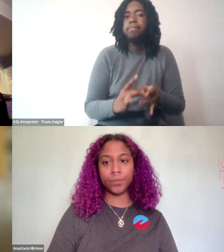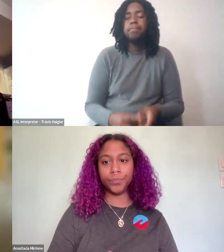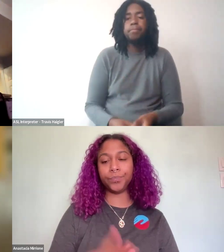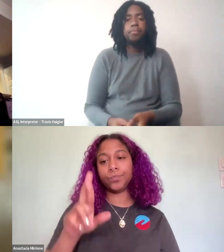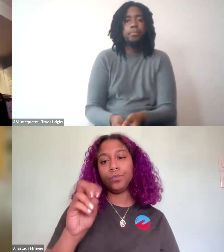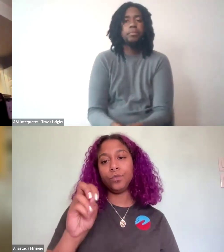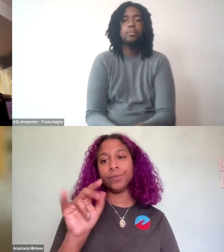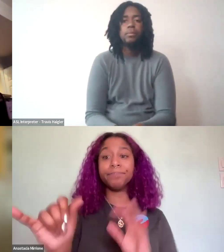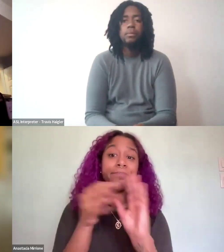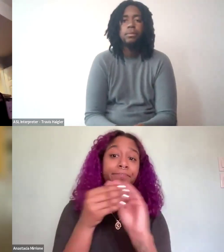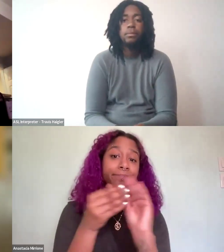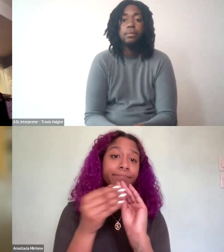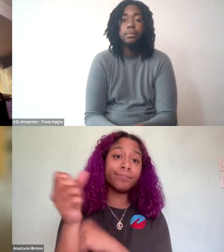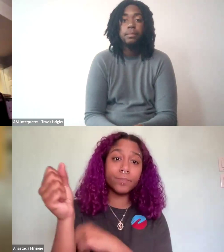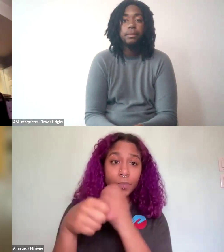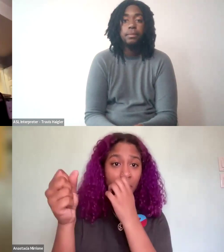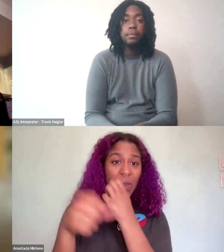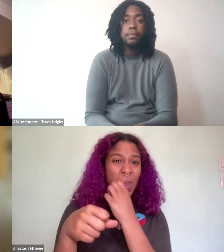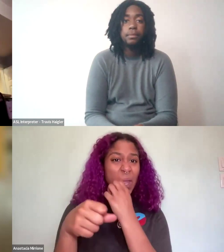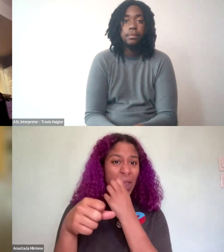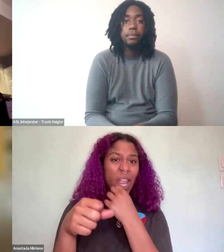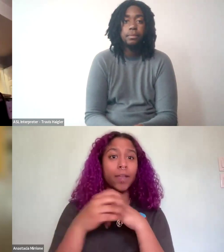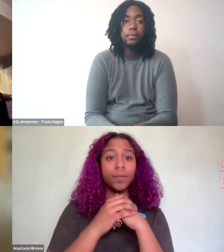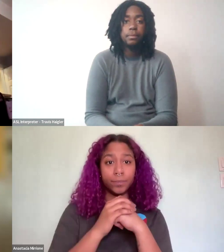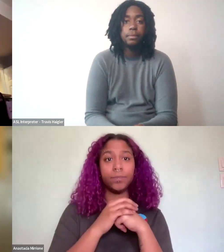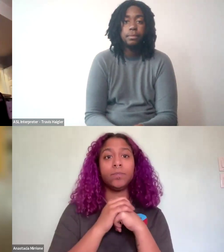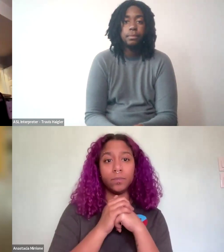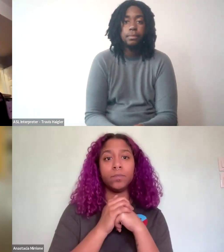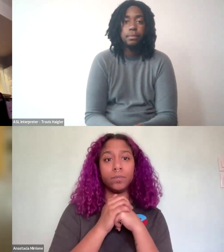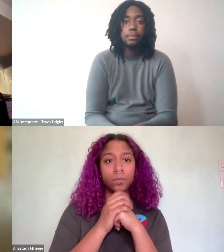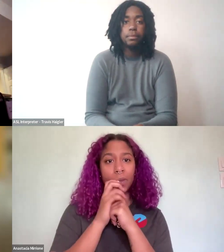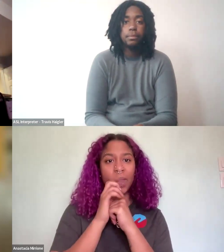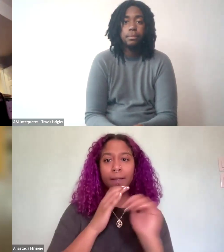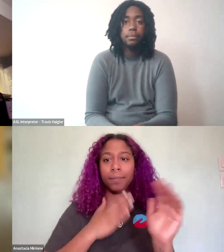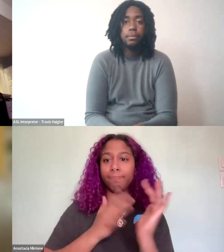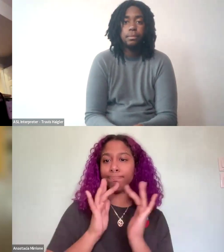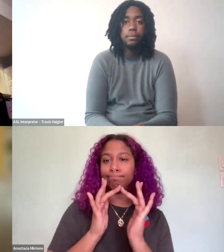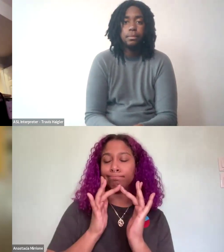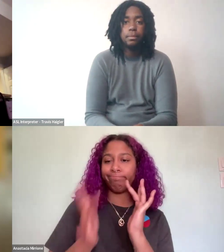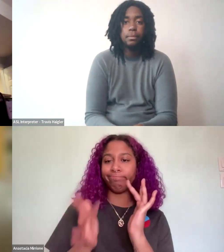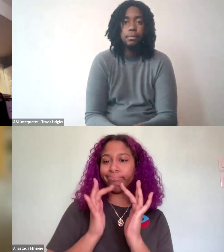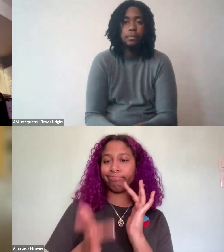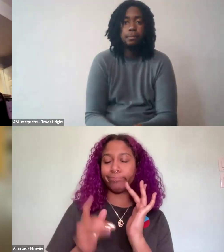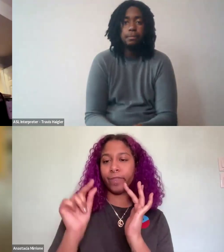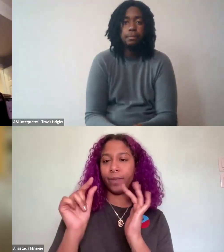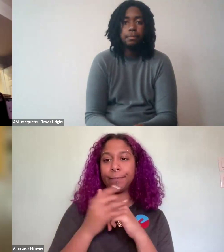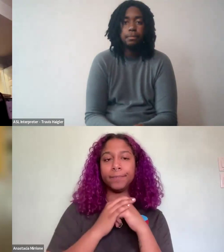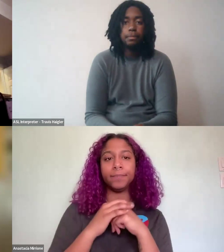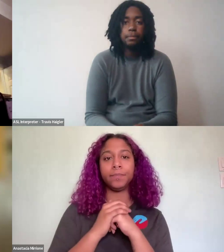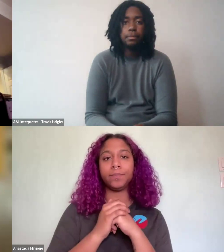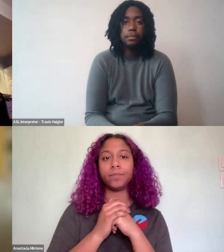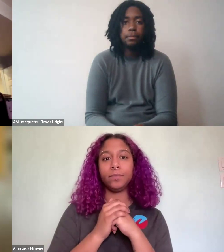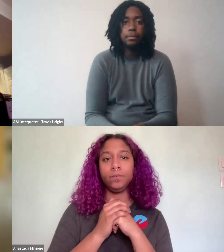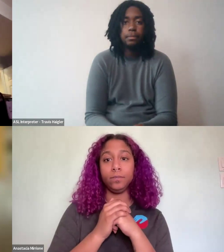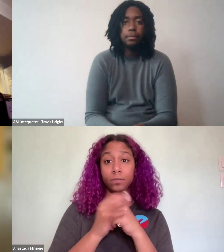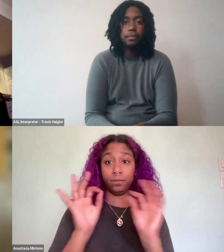Yeah, and I'm just giving a second because I think my internet maybe is hiccuping a bit. Are you still